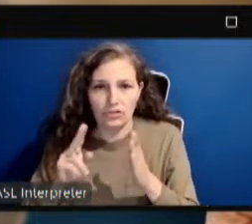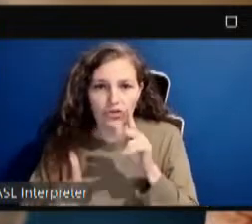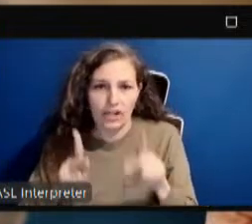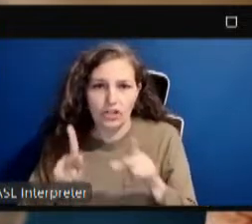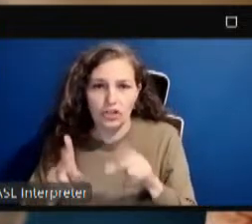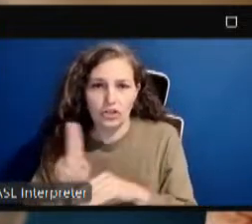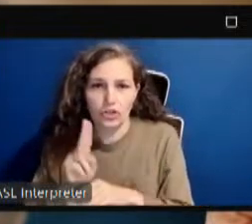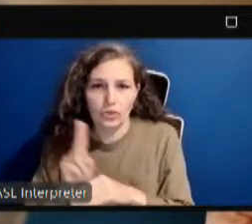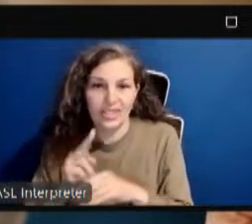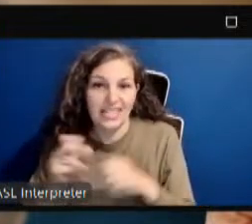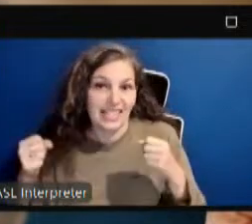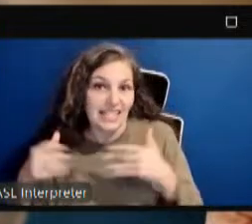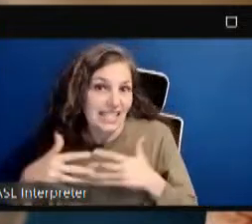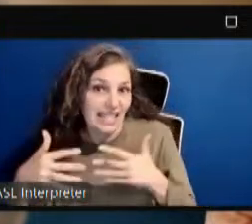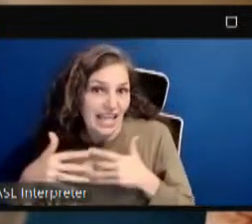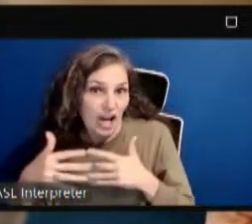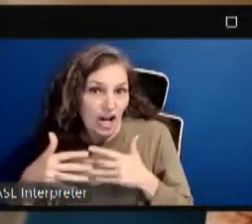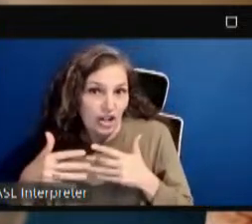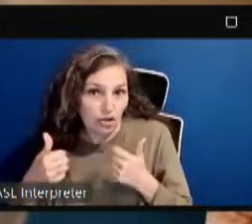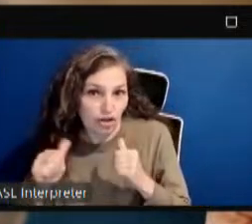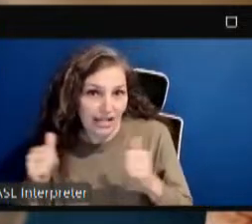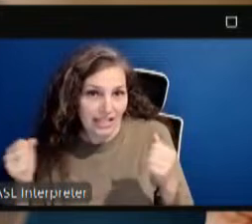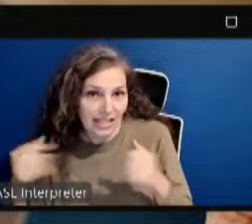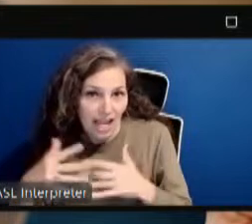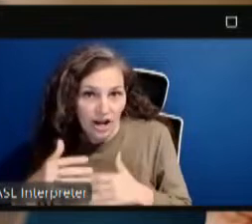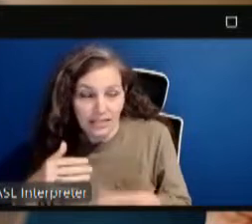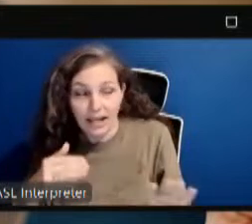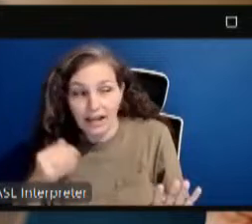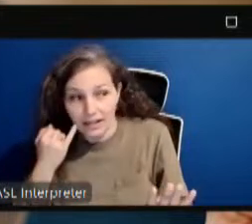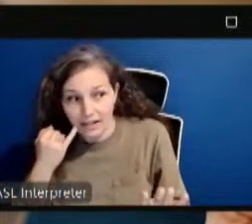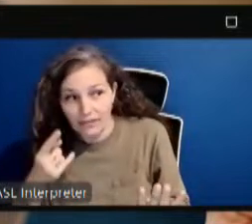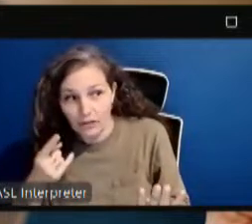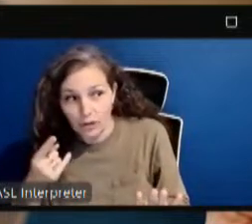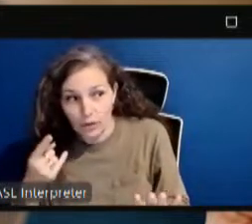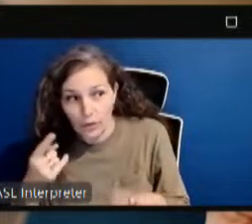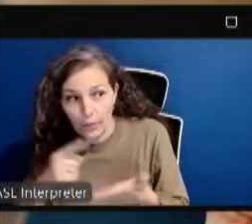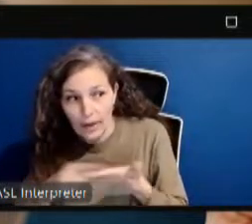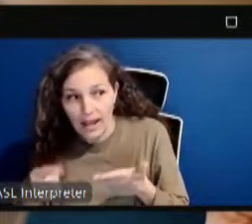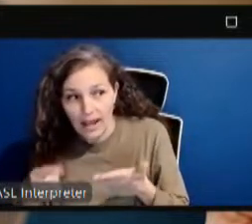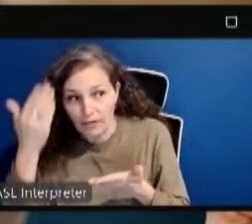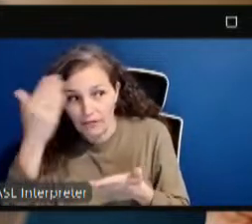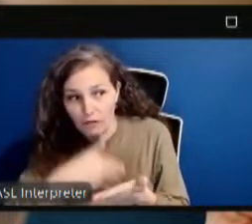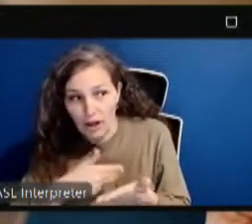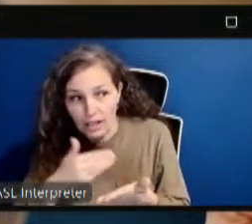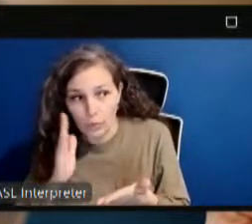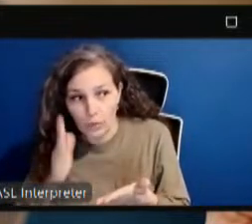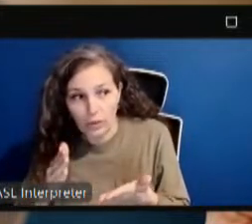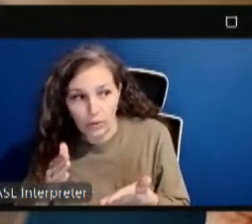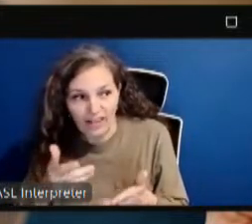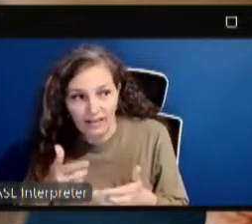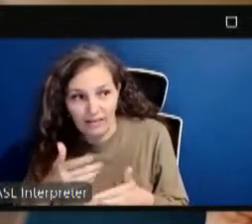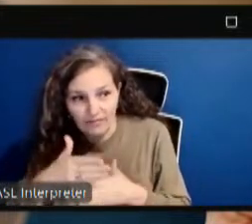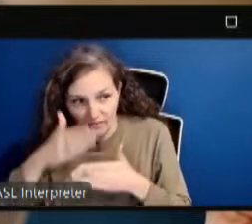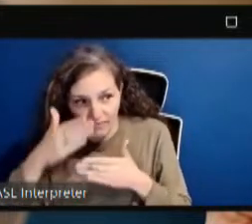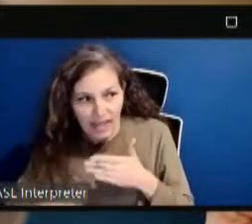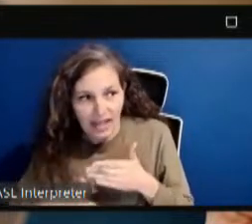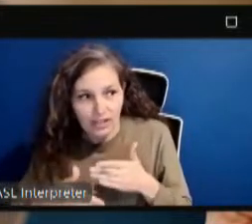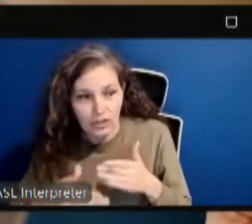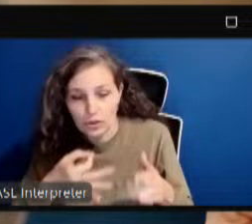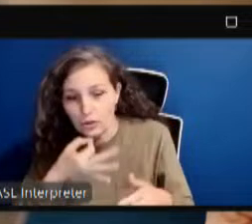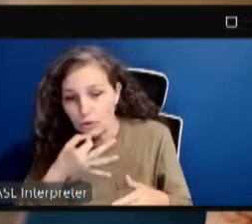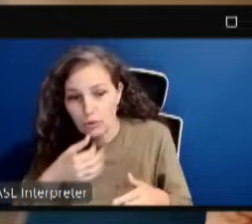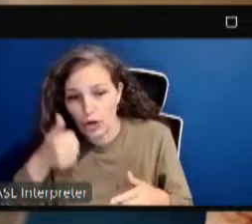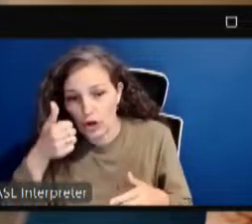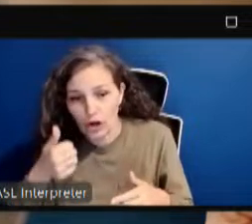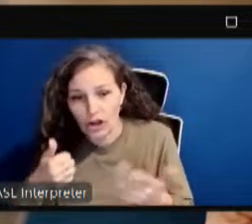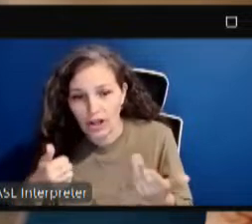they'll say that they could finish the project a lot faster if you could pay it all up front or pay it sooner. And then a lot of times, homeowners